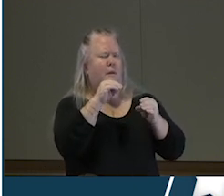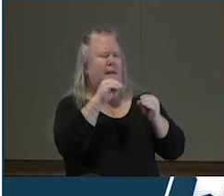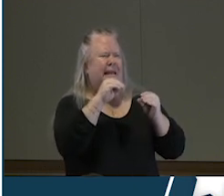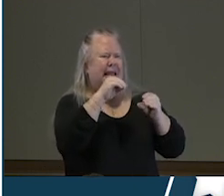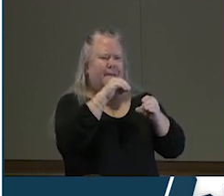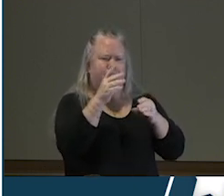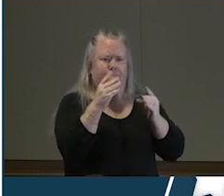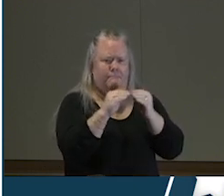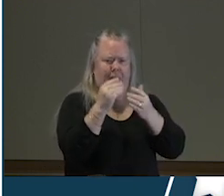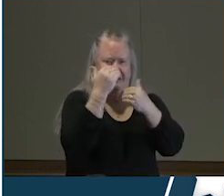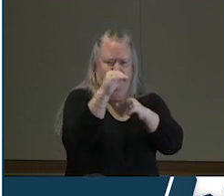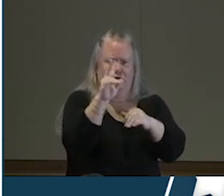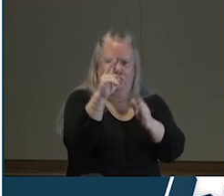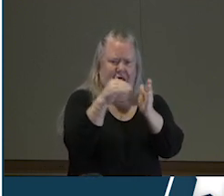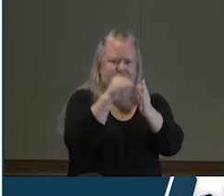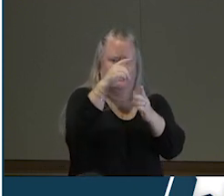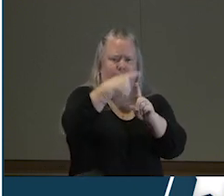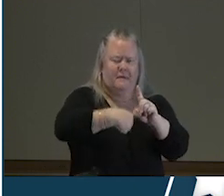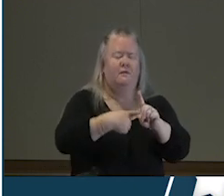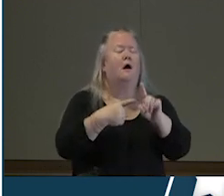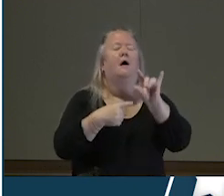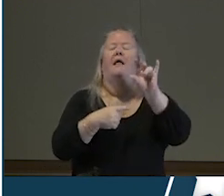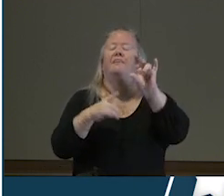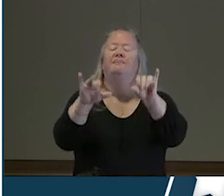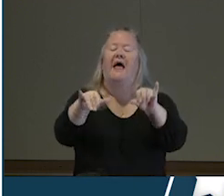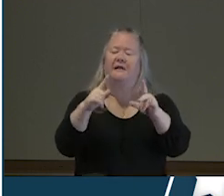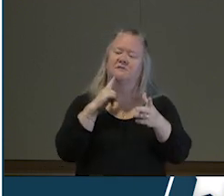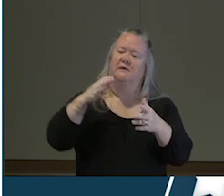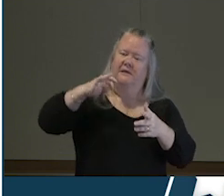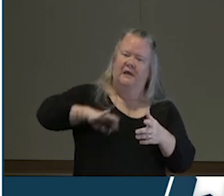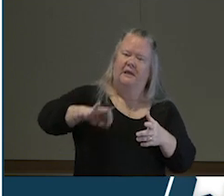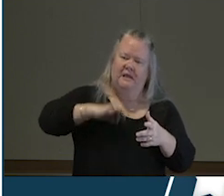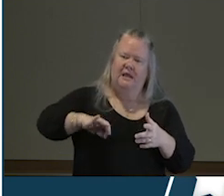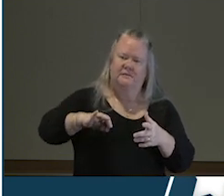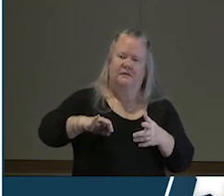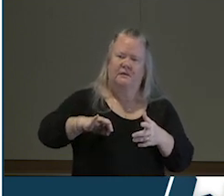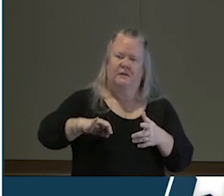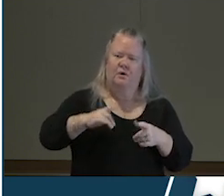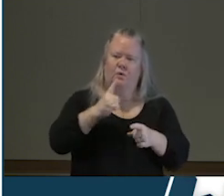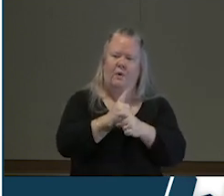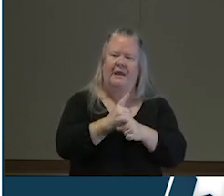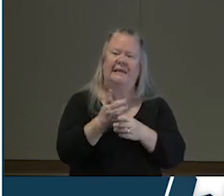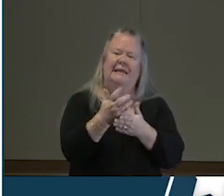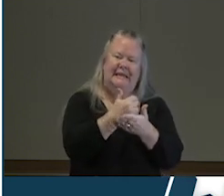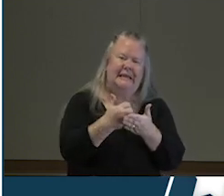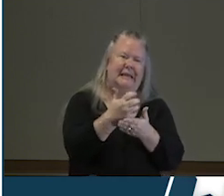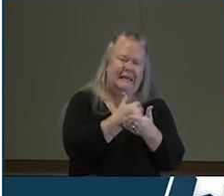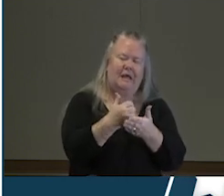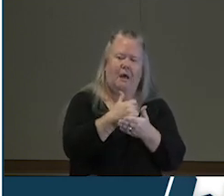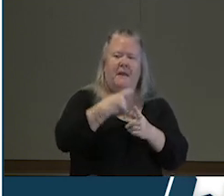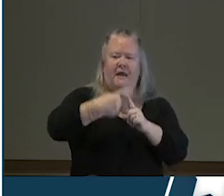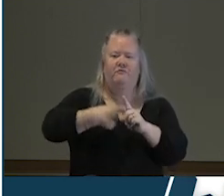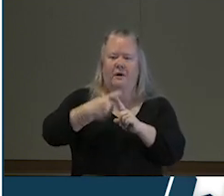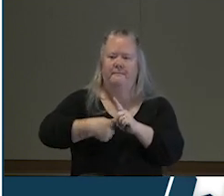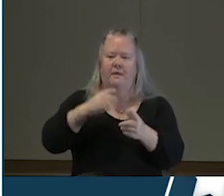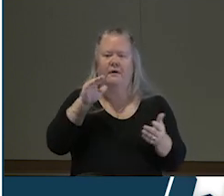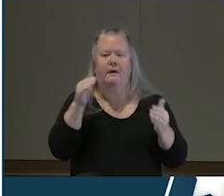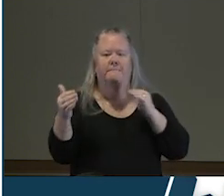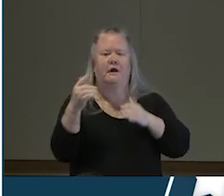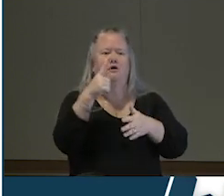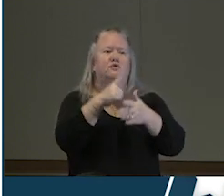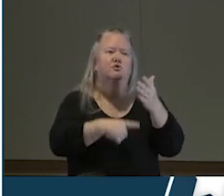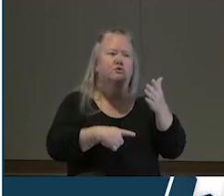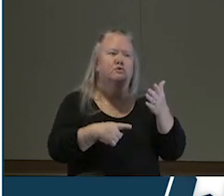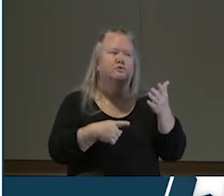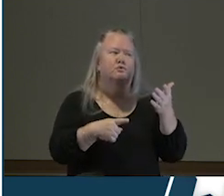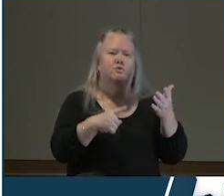$2,000 going. That's a standing asset versus income, right? Income, what's coming in every month, versus what's just